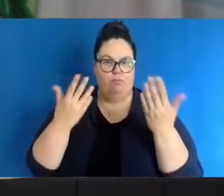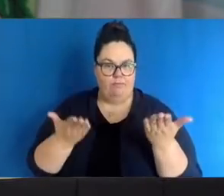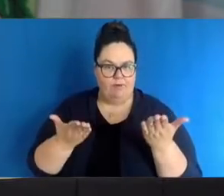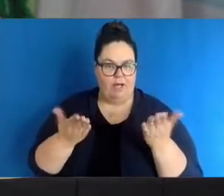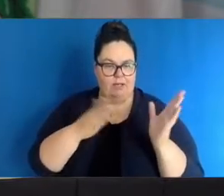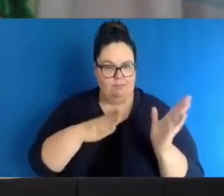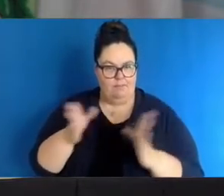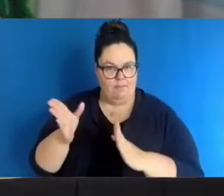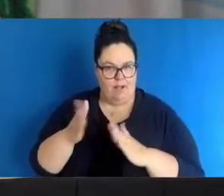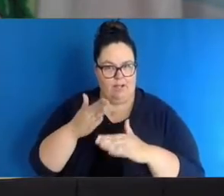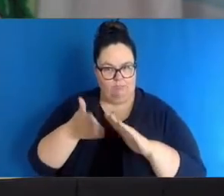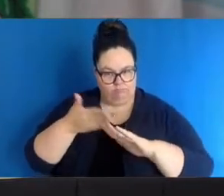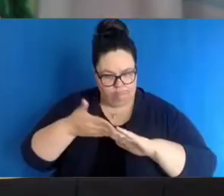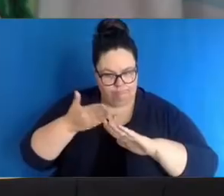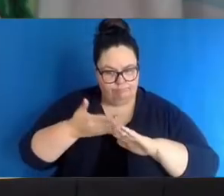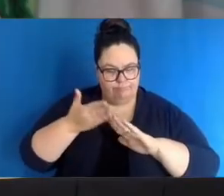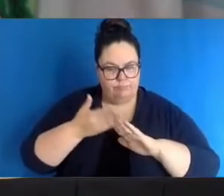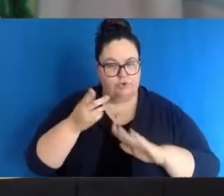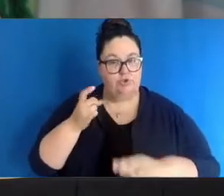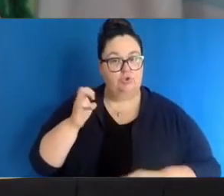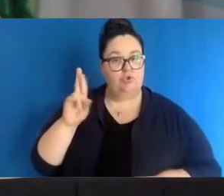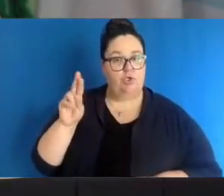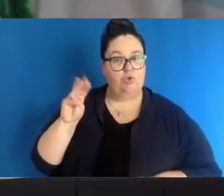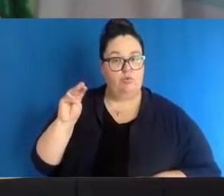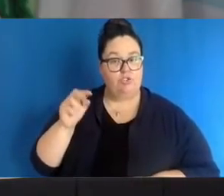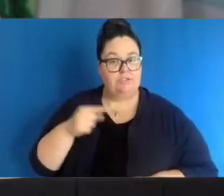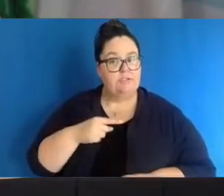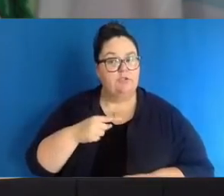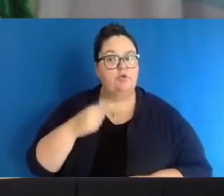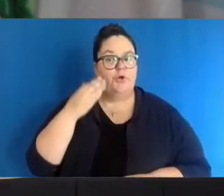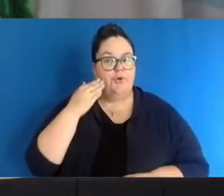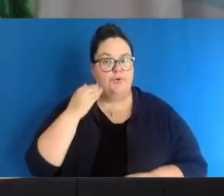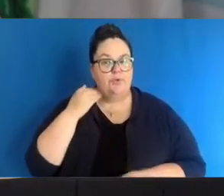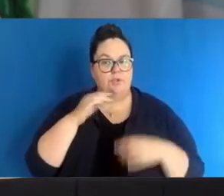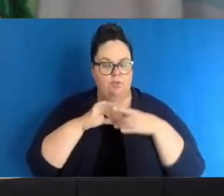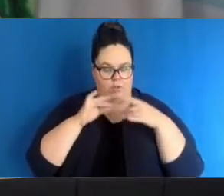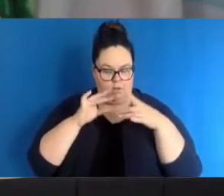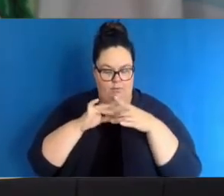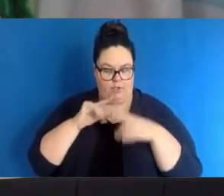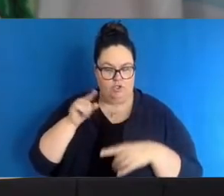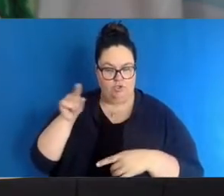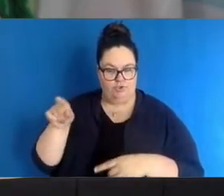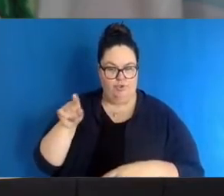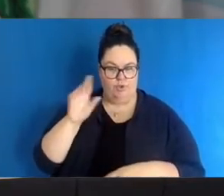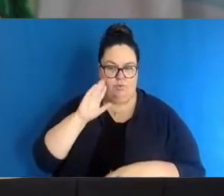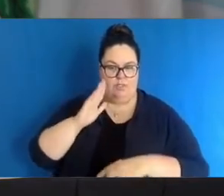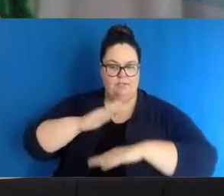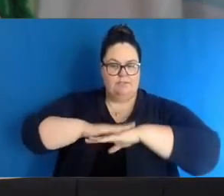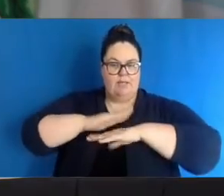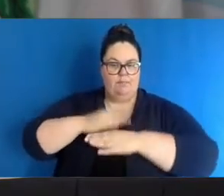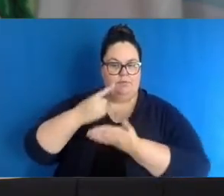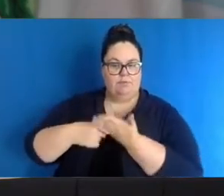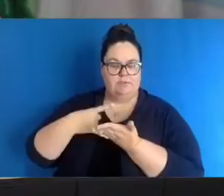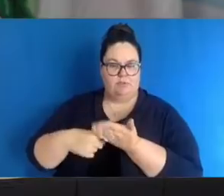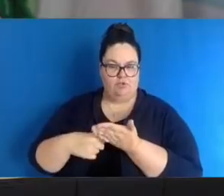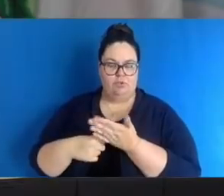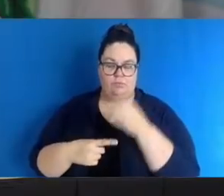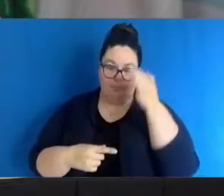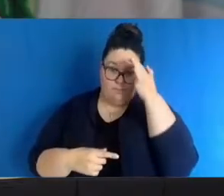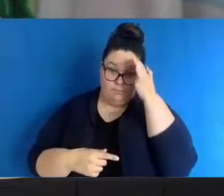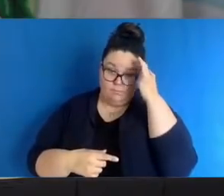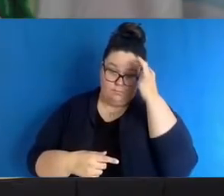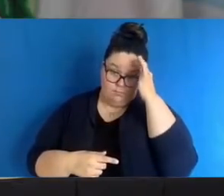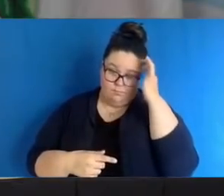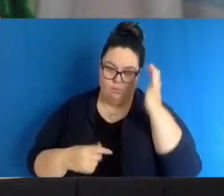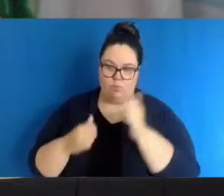plan. I know that Dr. Morrison had recently indicated that she'll also be having a tabletop discussion with